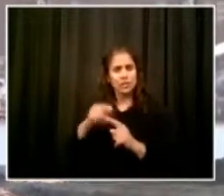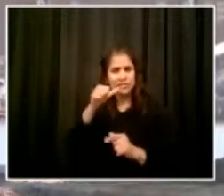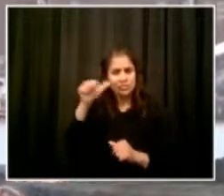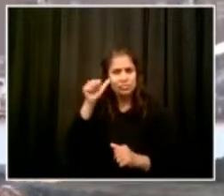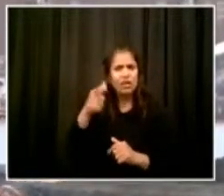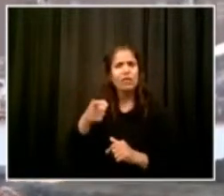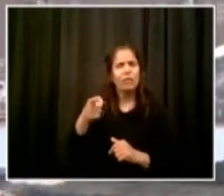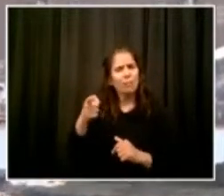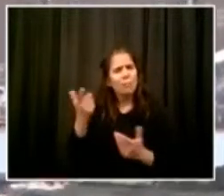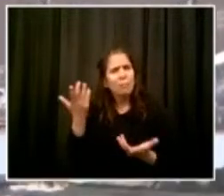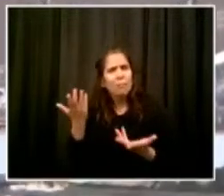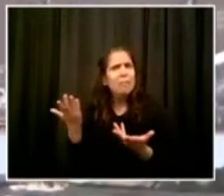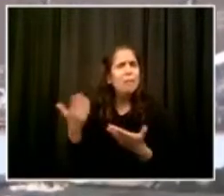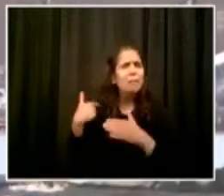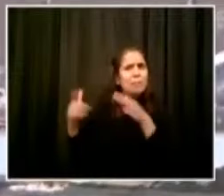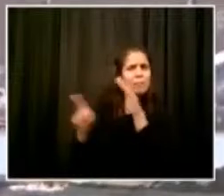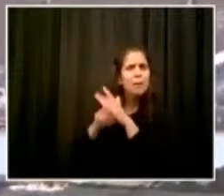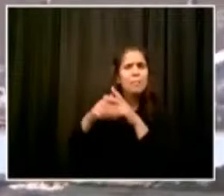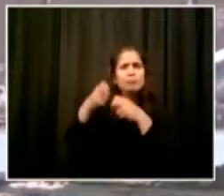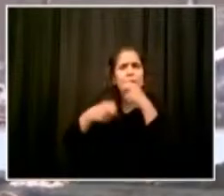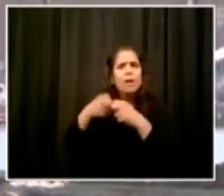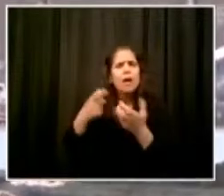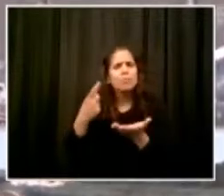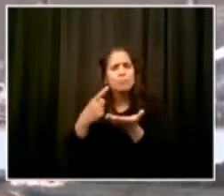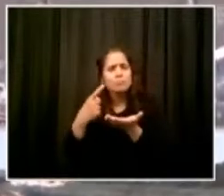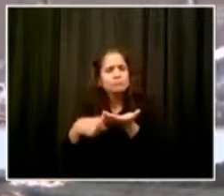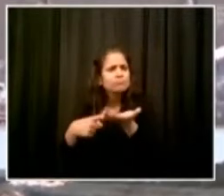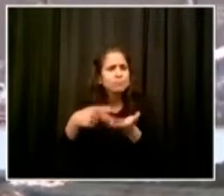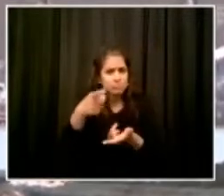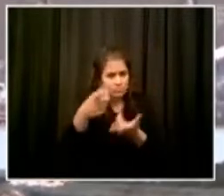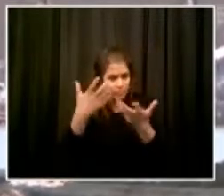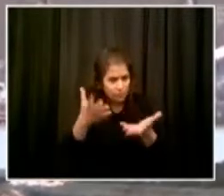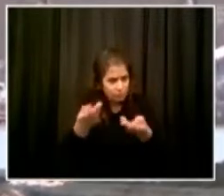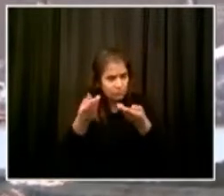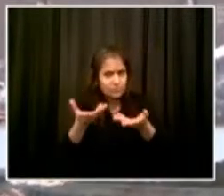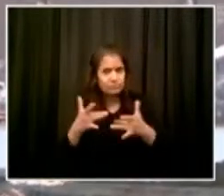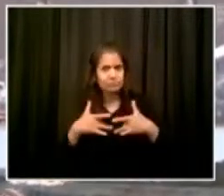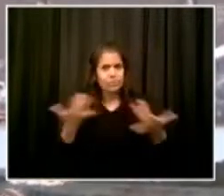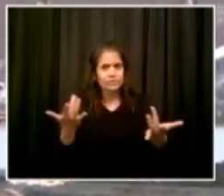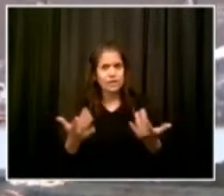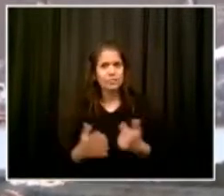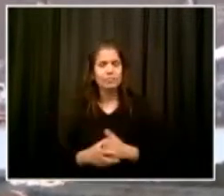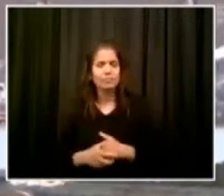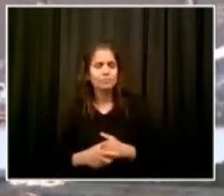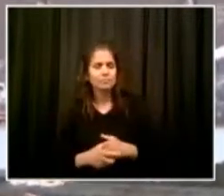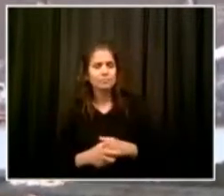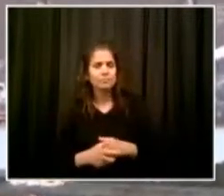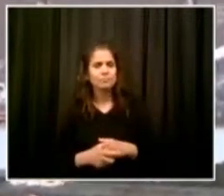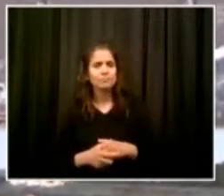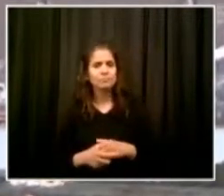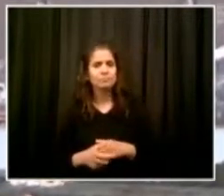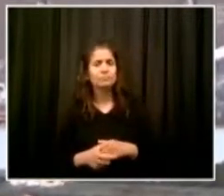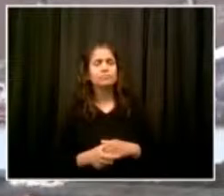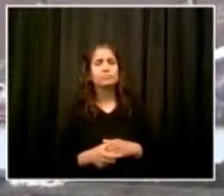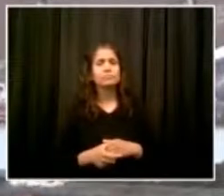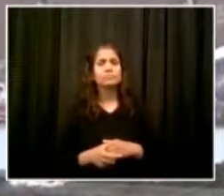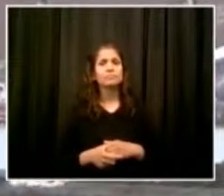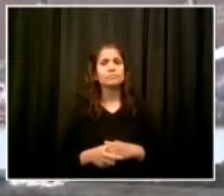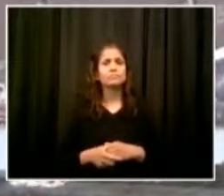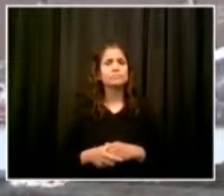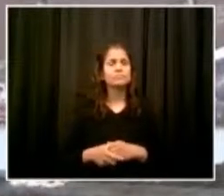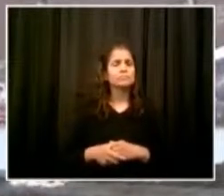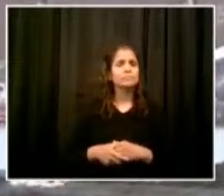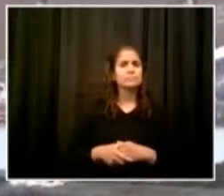to their claims that you haven't done enough and talk a little bit about what you told them? Look, there's a very big